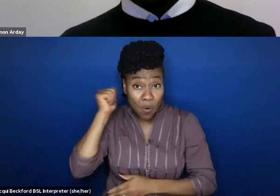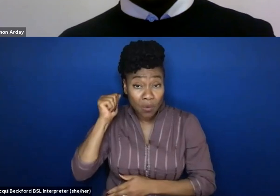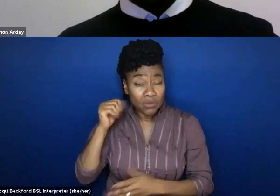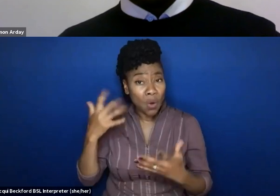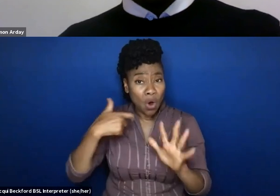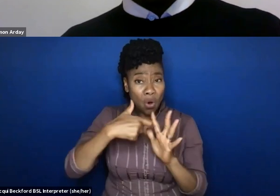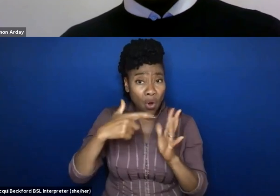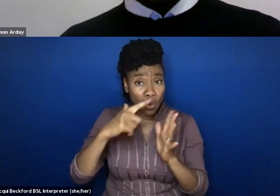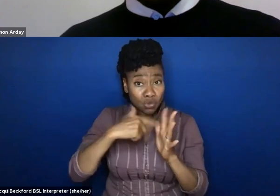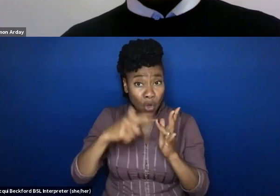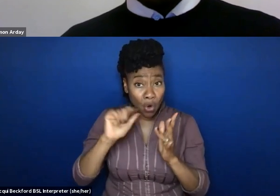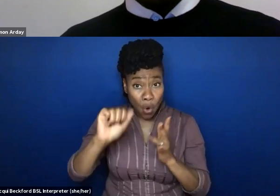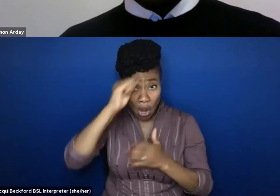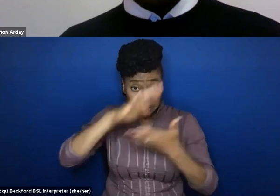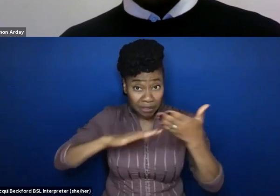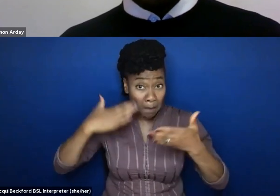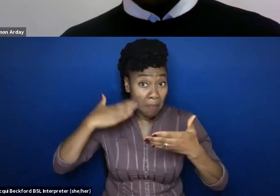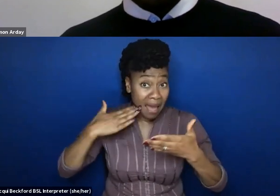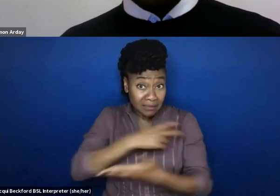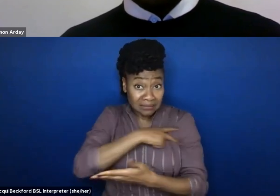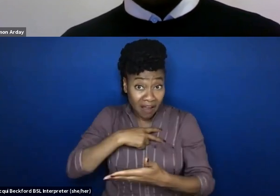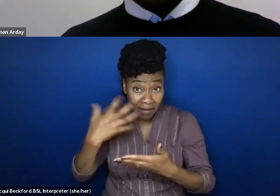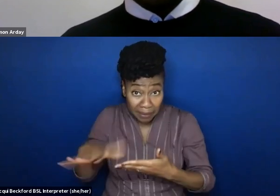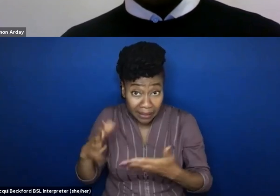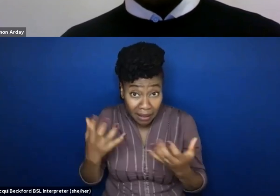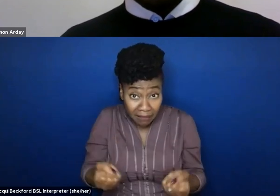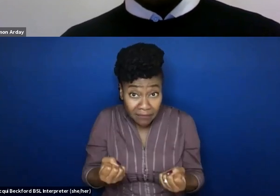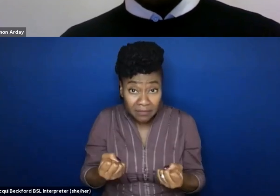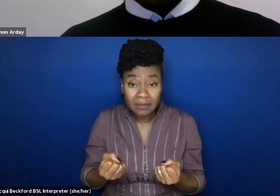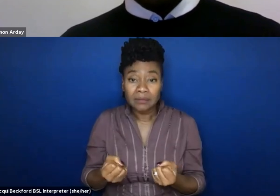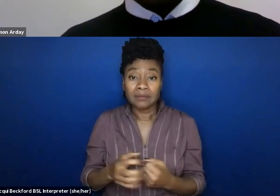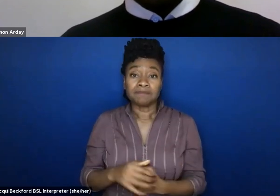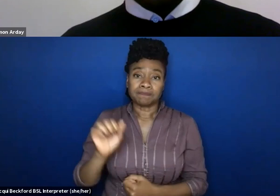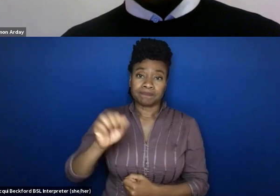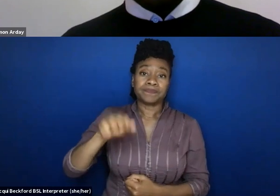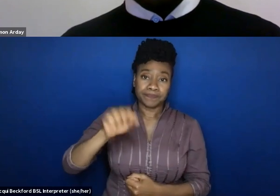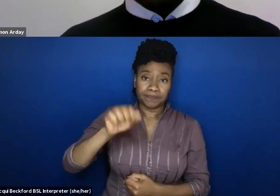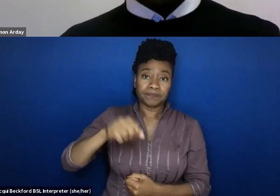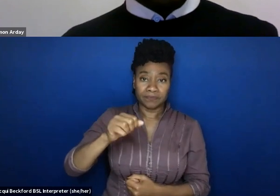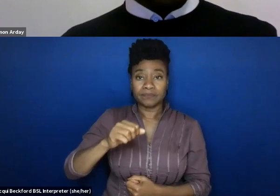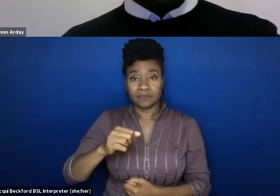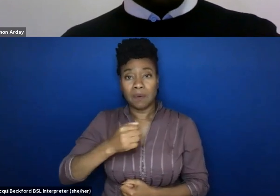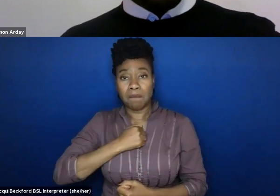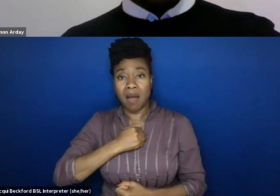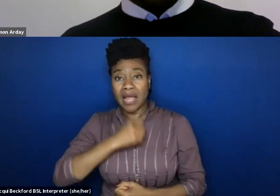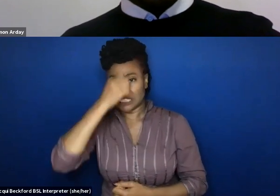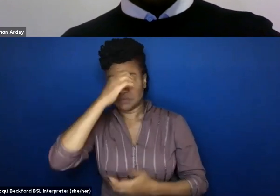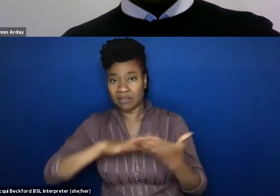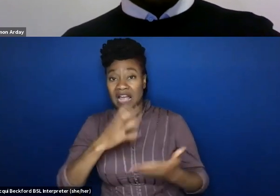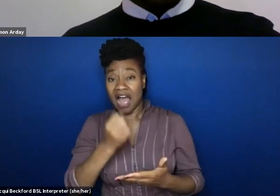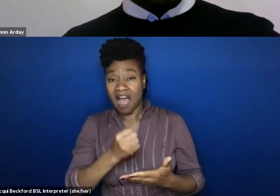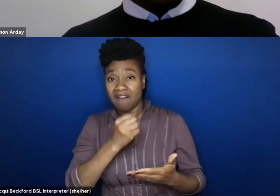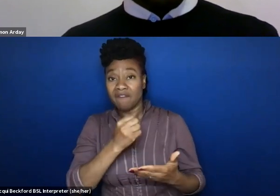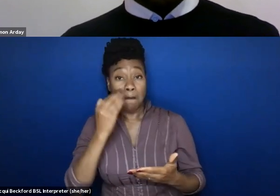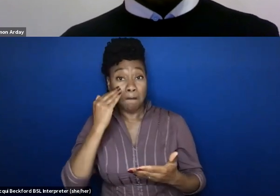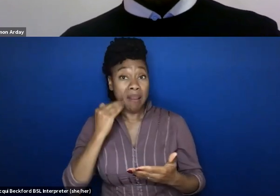in your experience? Yeah, in my experience, there were a number of Black staff, but what I